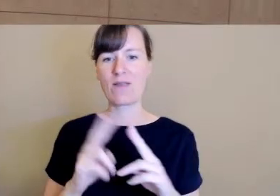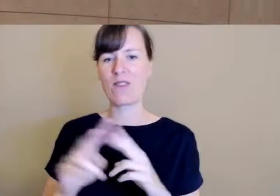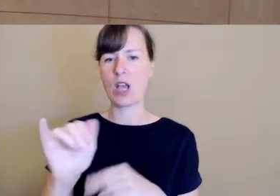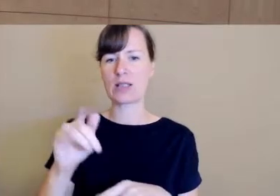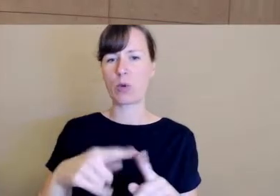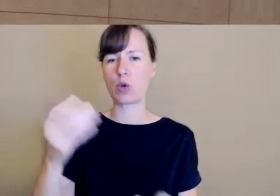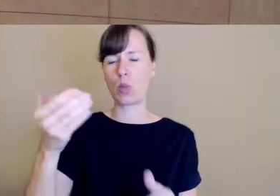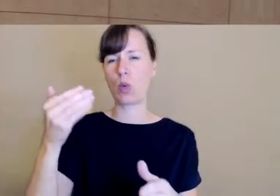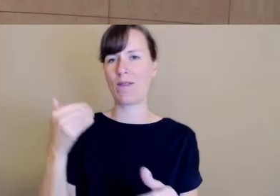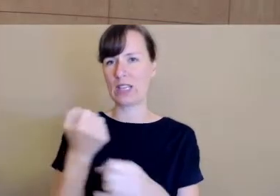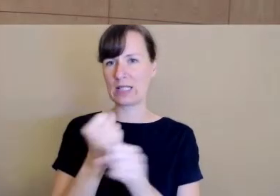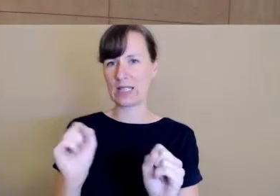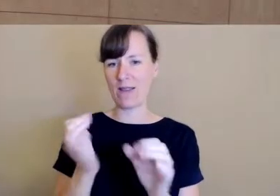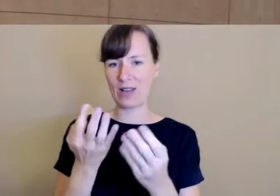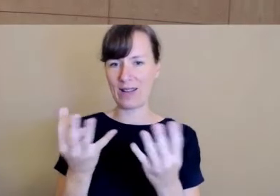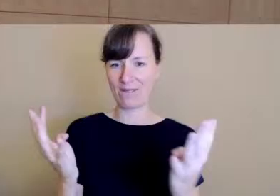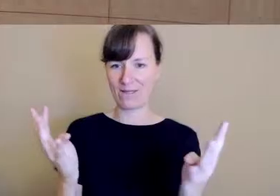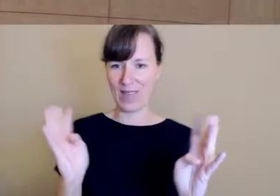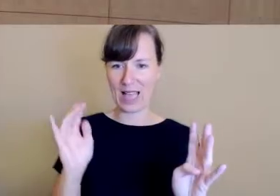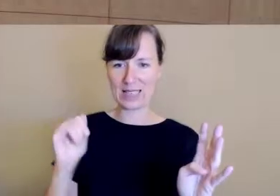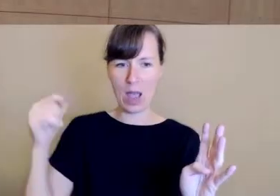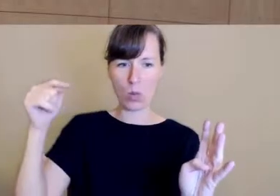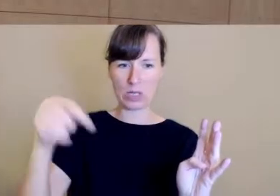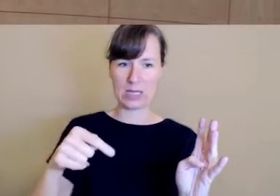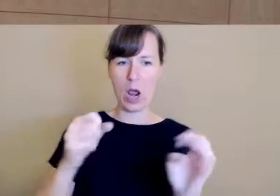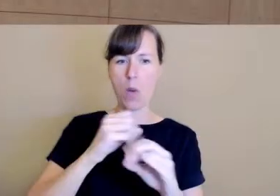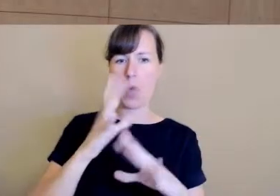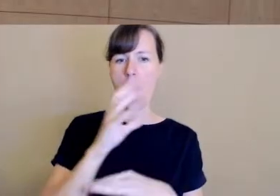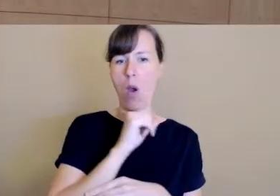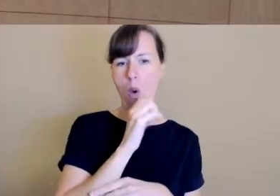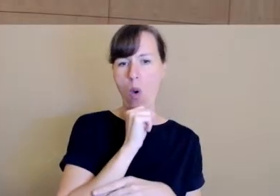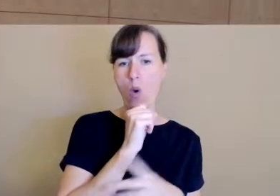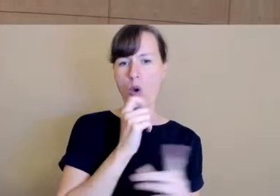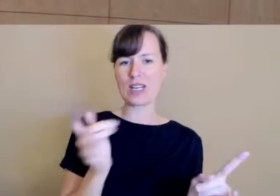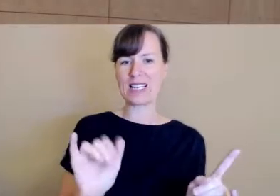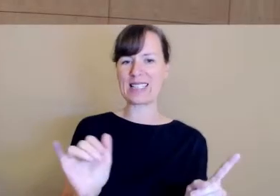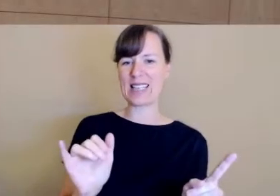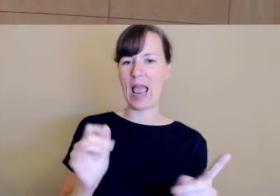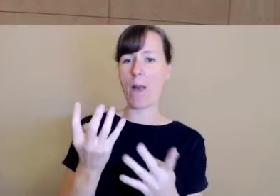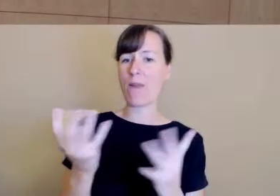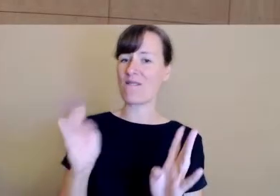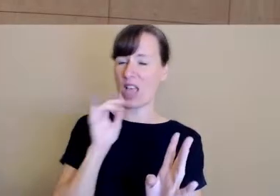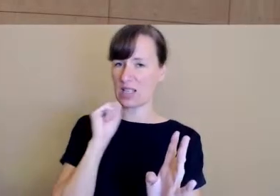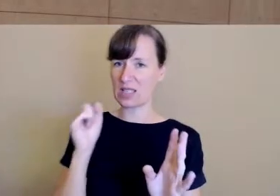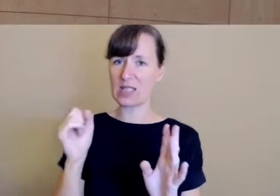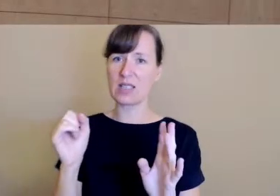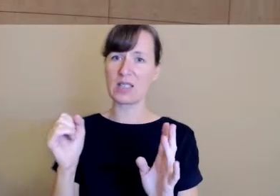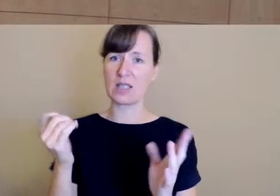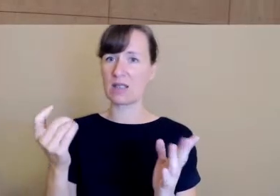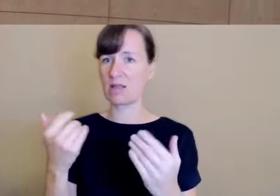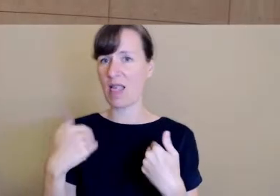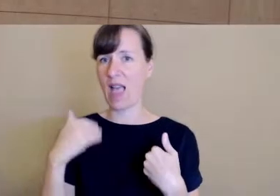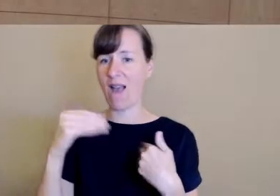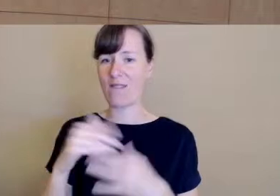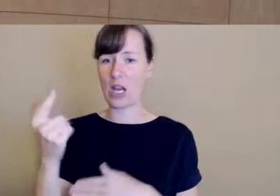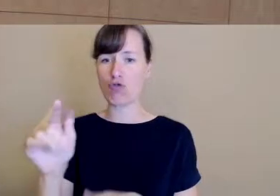in a green color, which we have requested that they use instead, and they have agreed to do that.